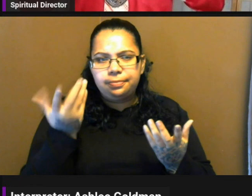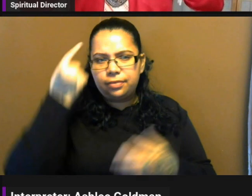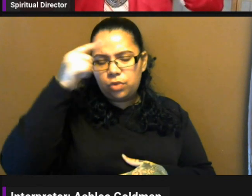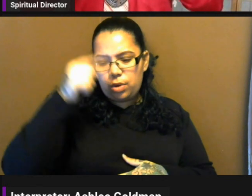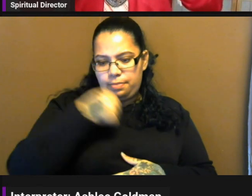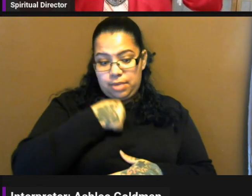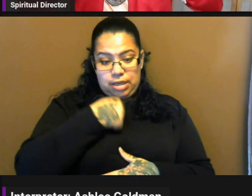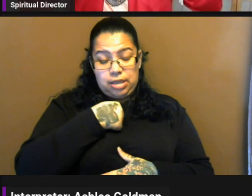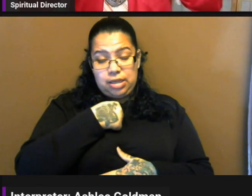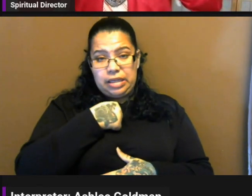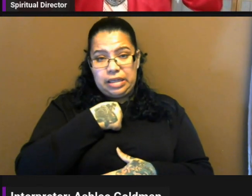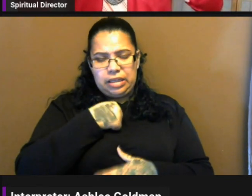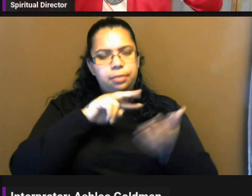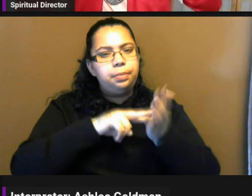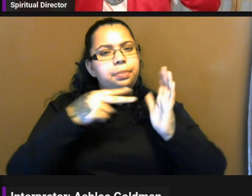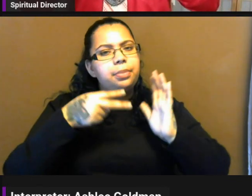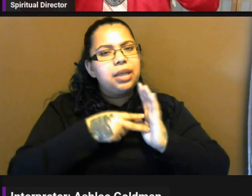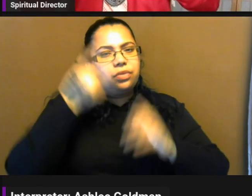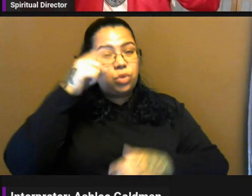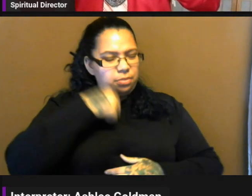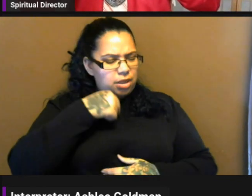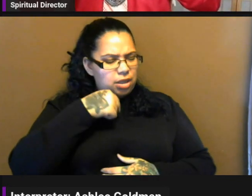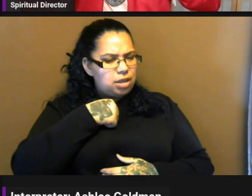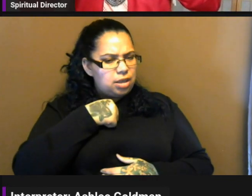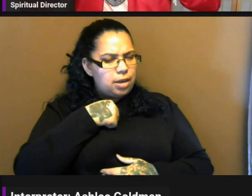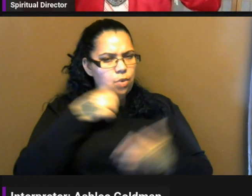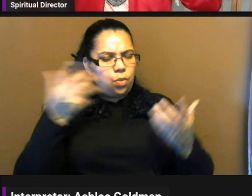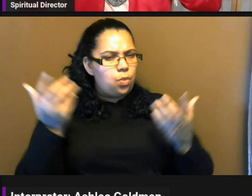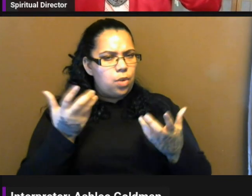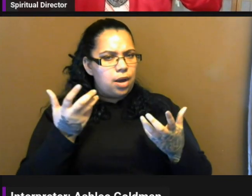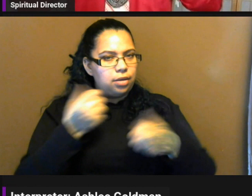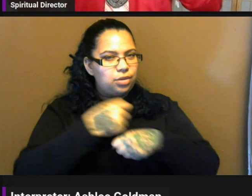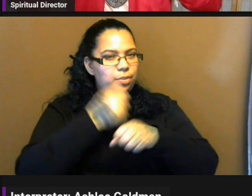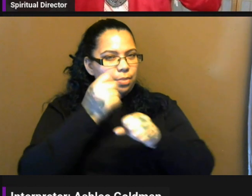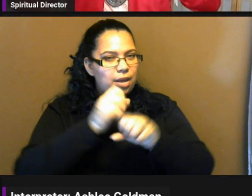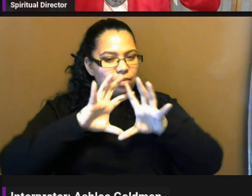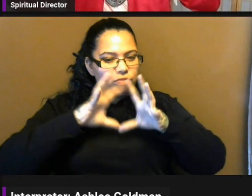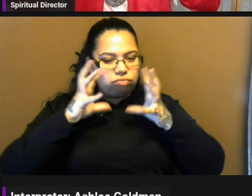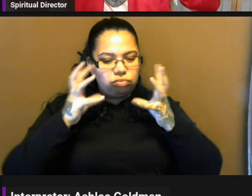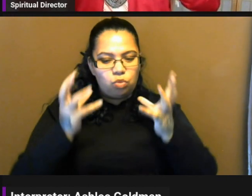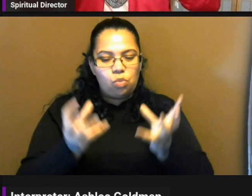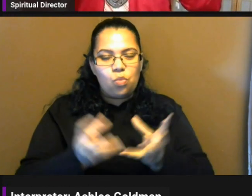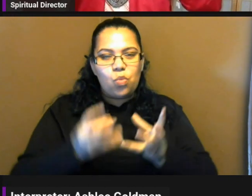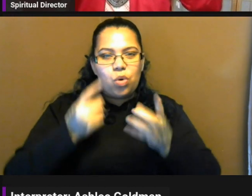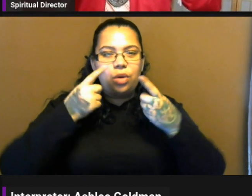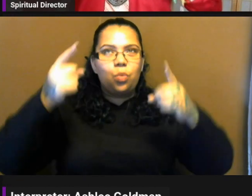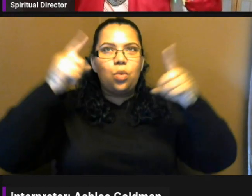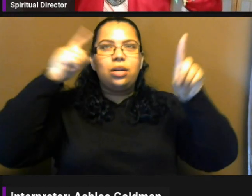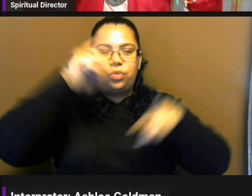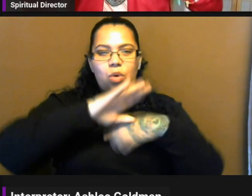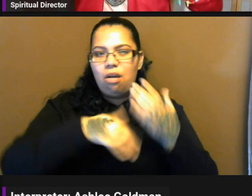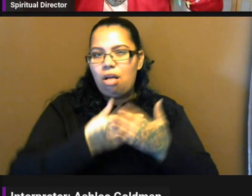for me, what does it mean for me to create a world that works for all? What do